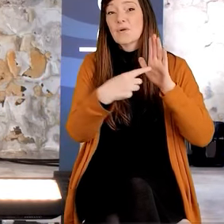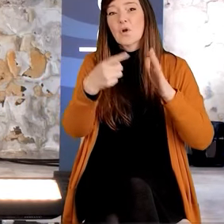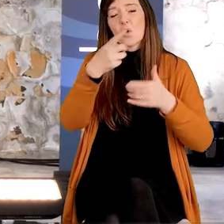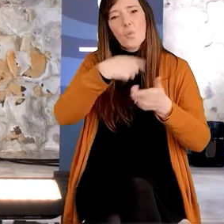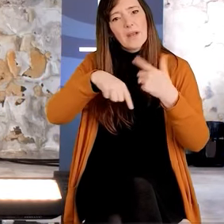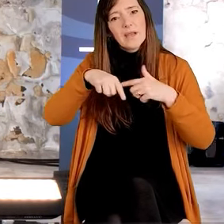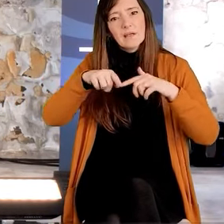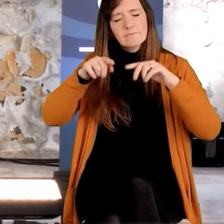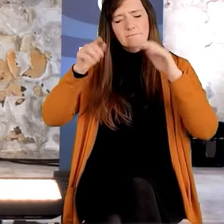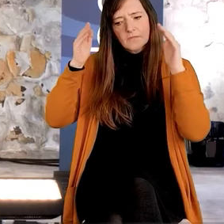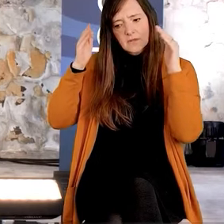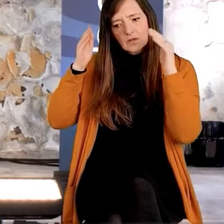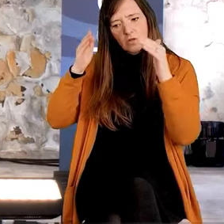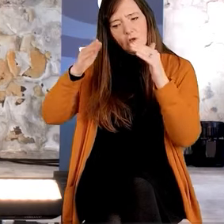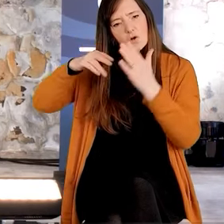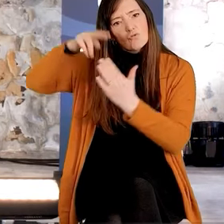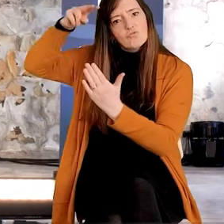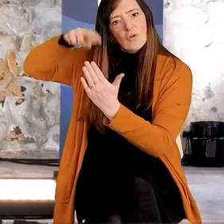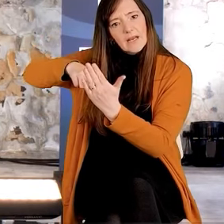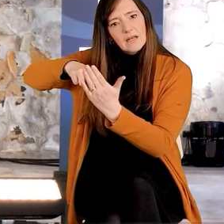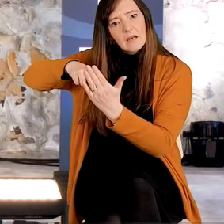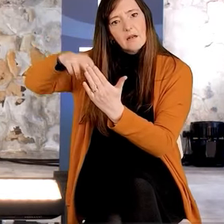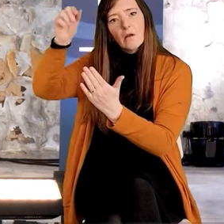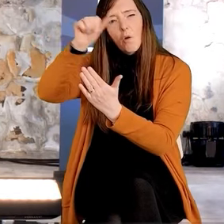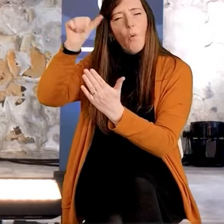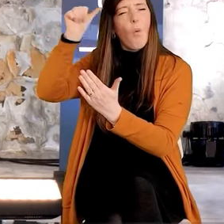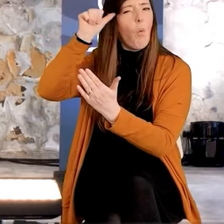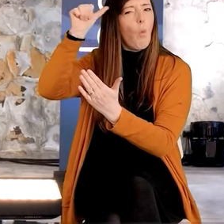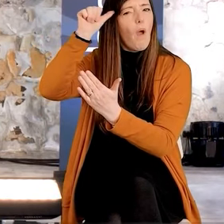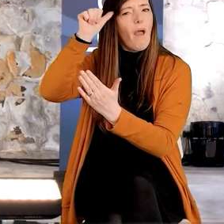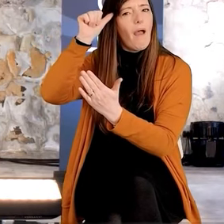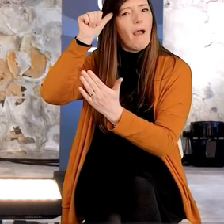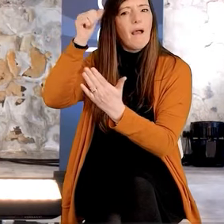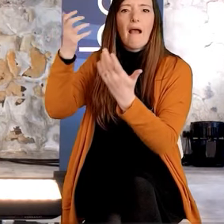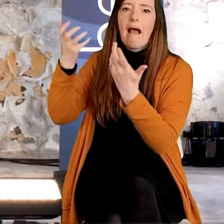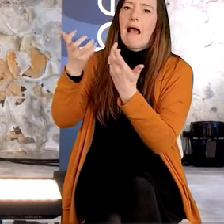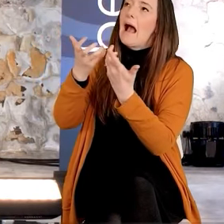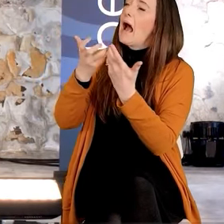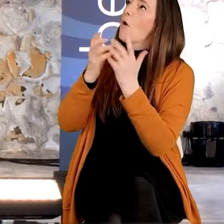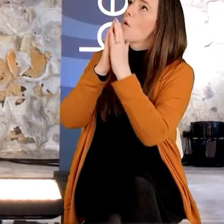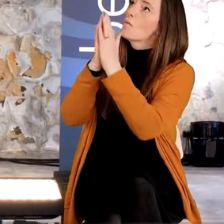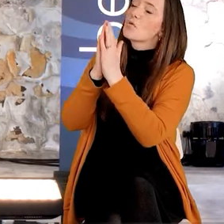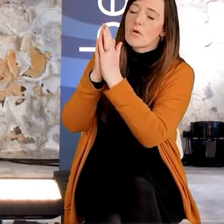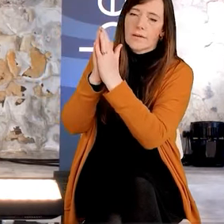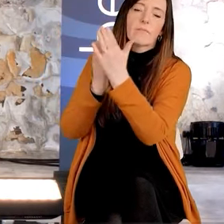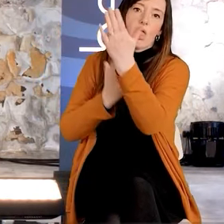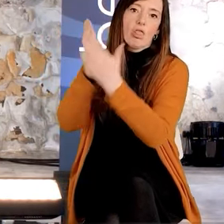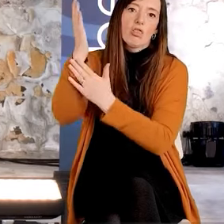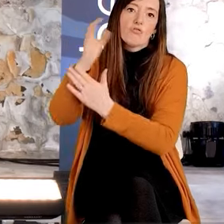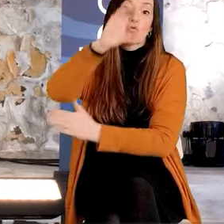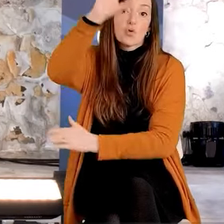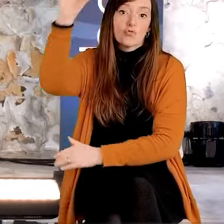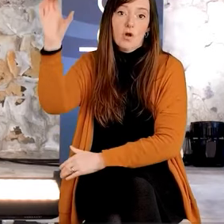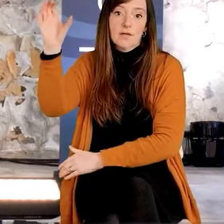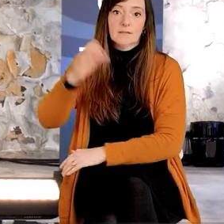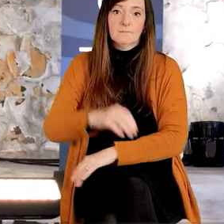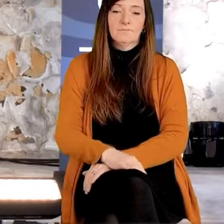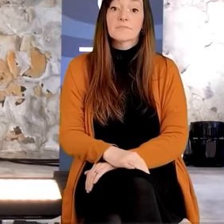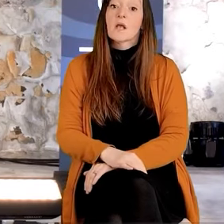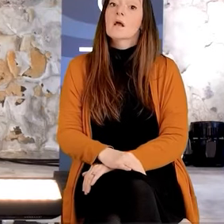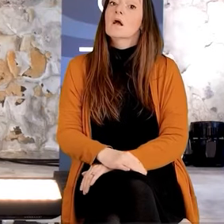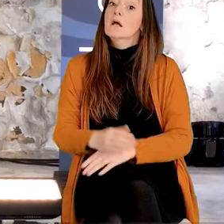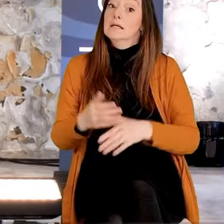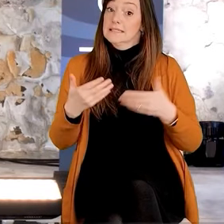this psalm conscious that it's only in Christ that we can safely pray it. I'm going to take it in those